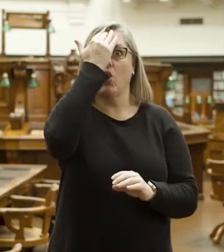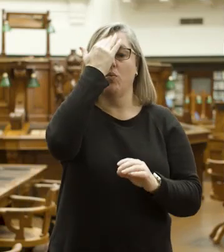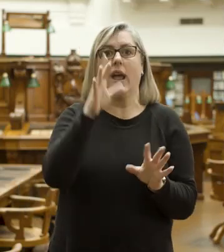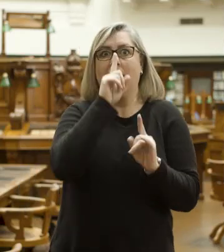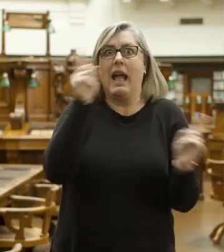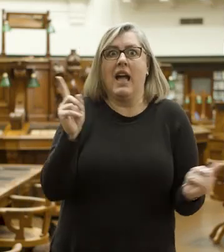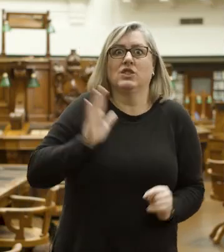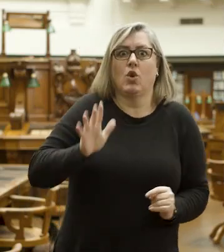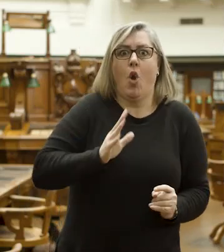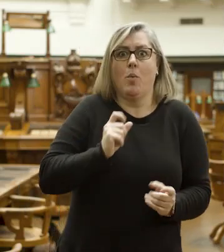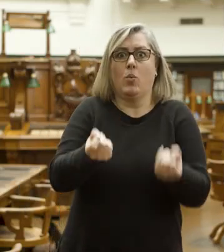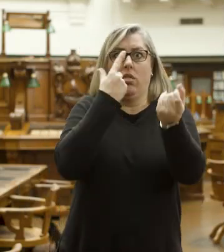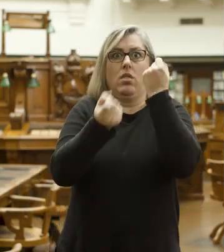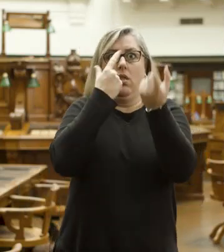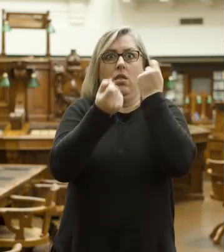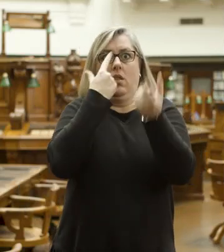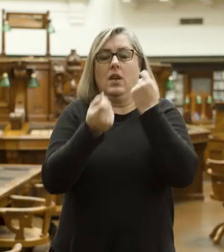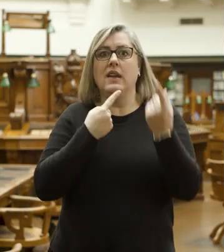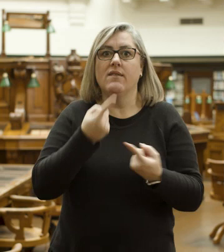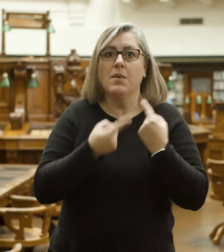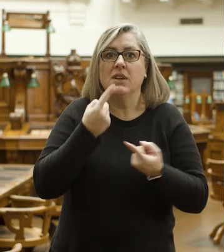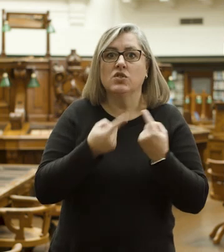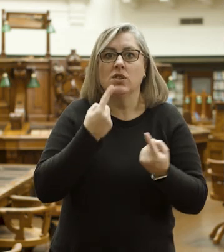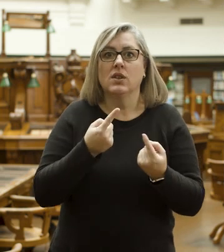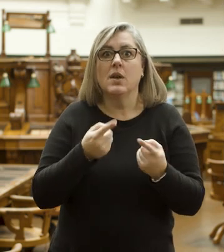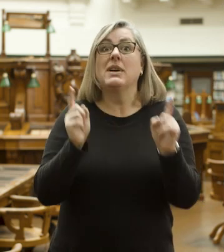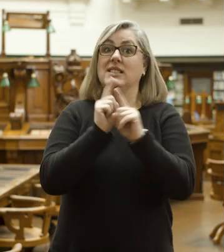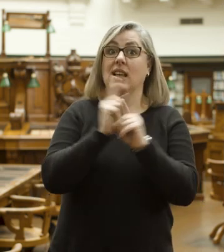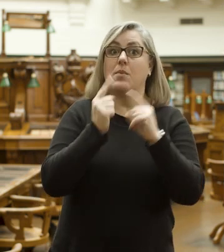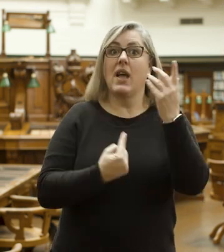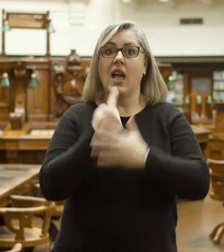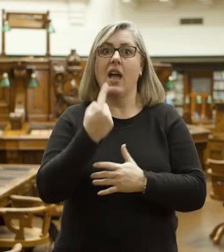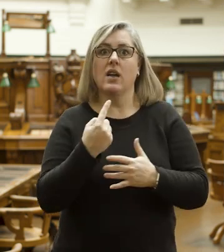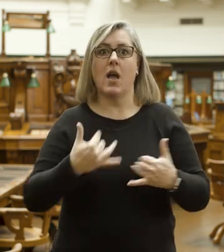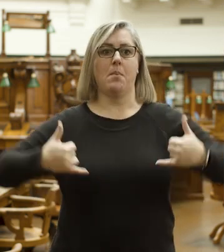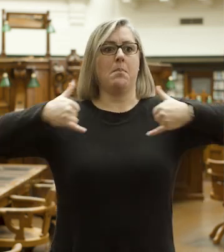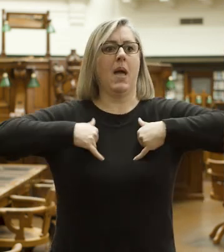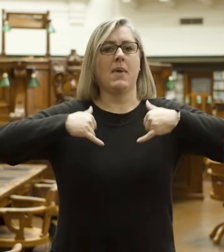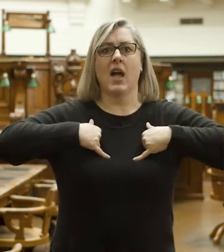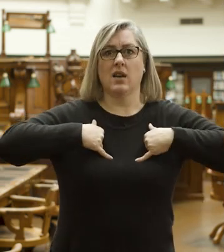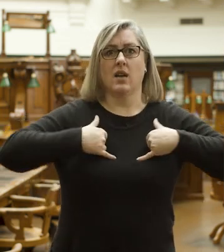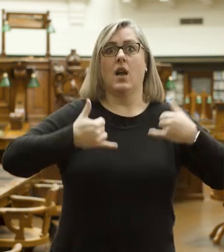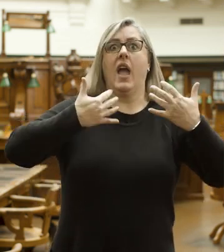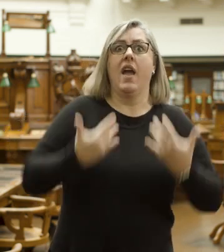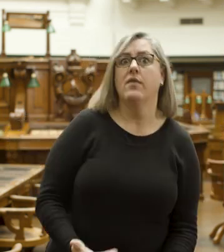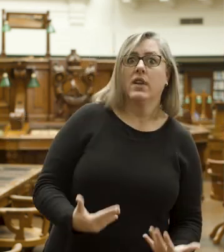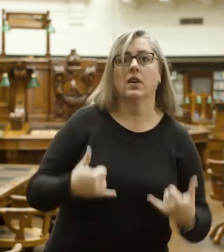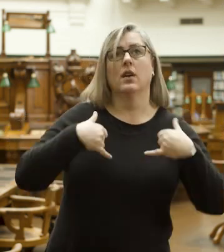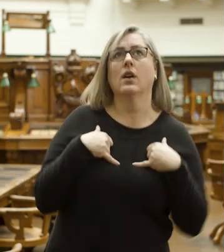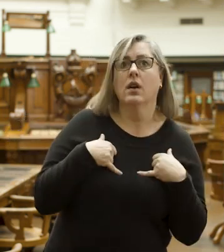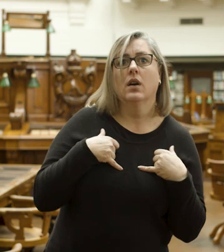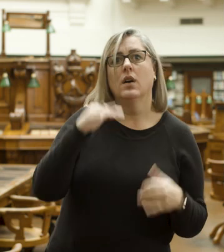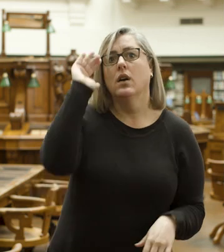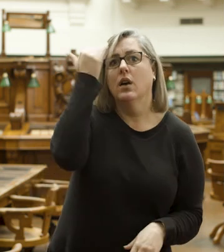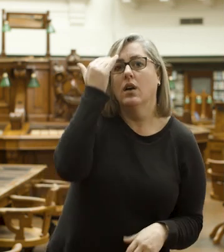can't cope with the stimuli. You also get this experience when you put your backpack up on the morning. It's way too heavy. You can't handle it.